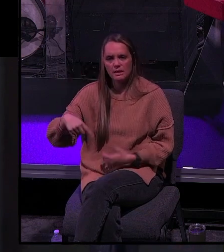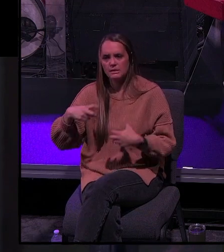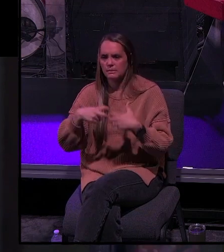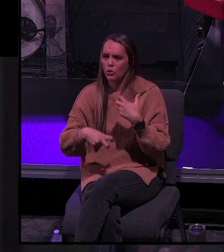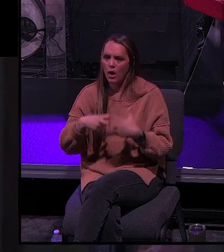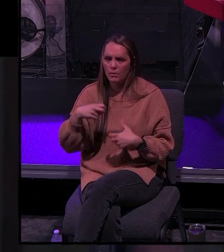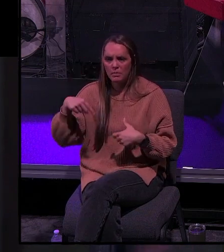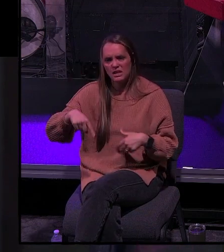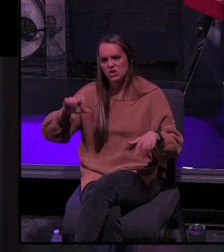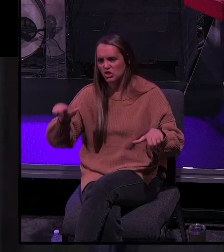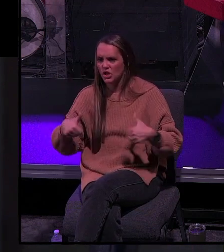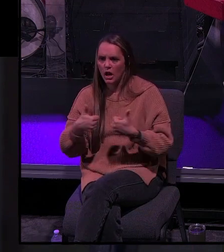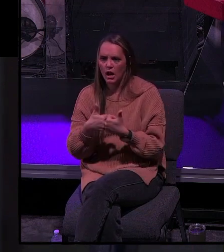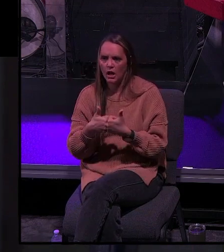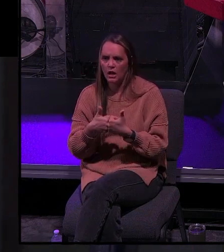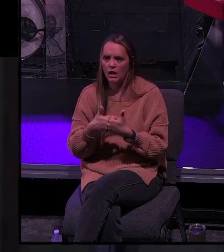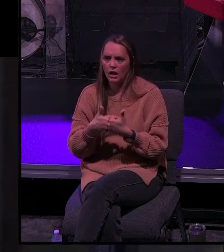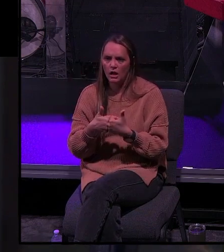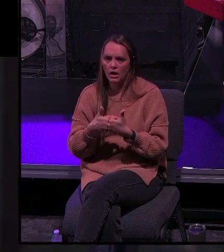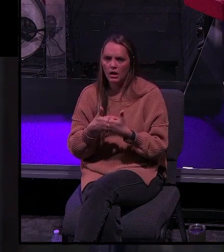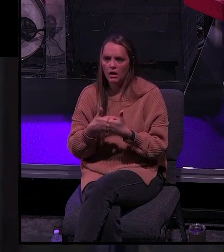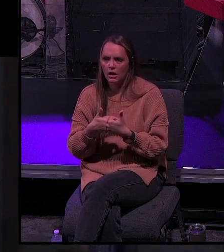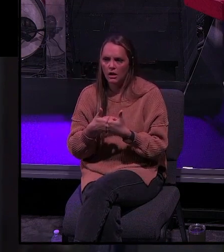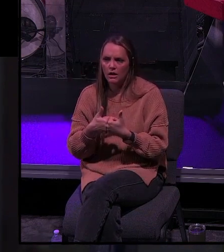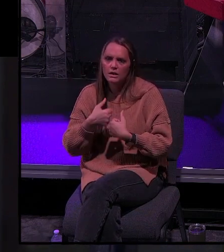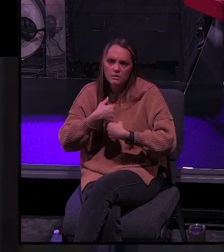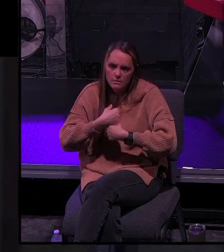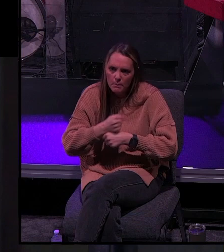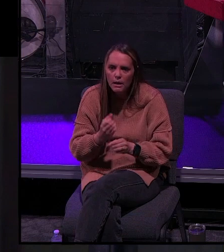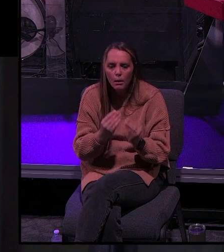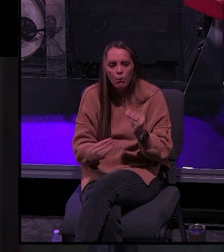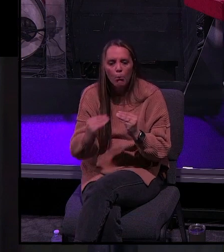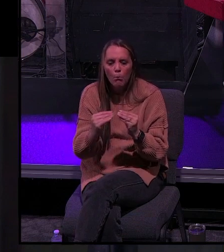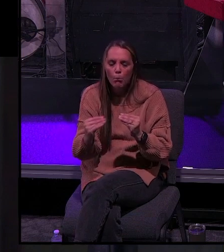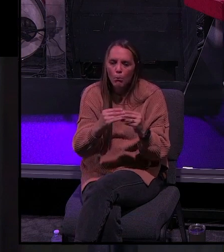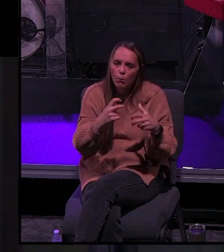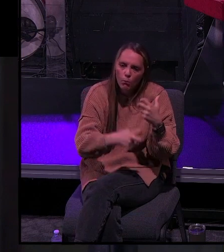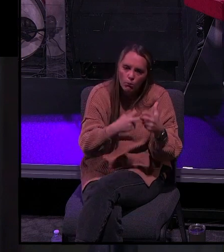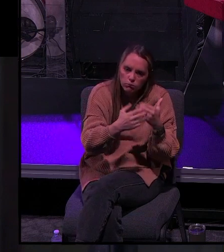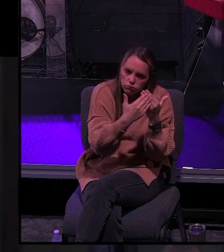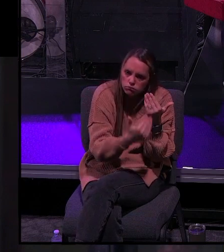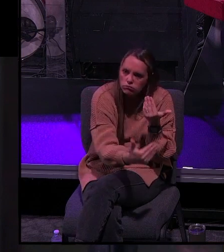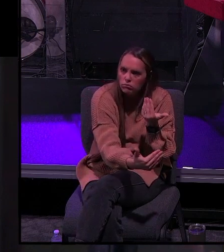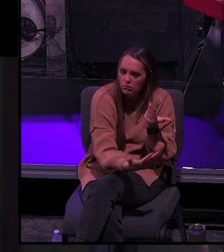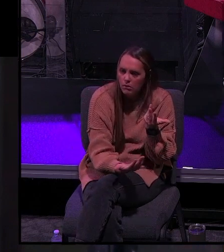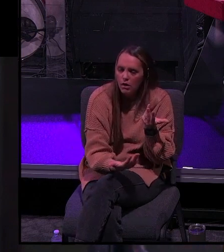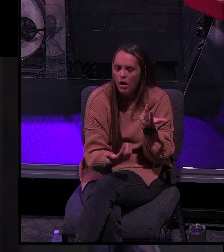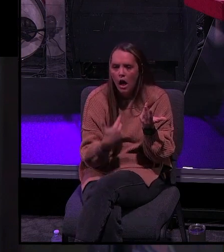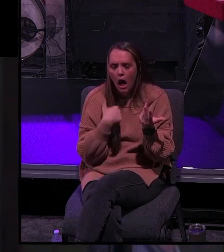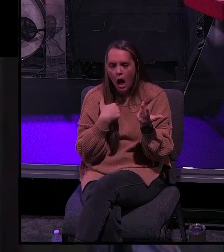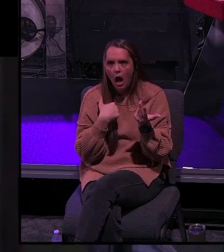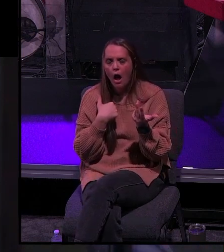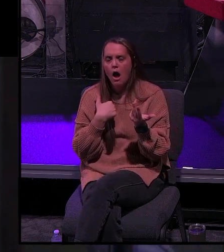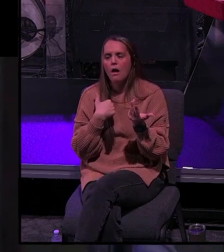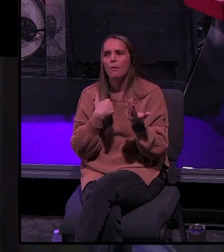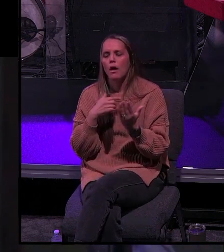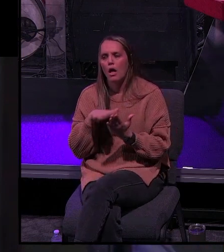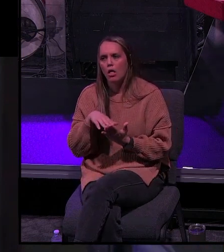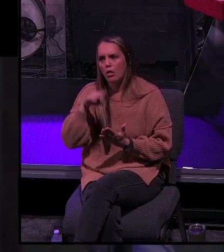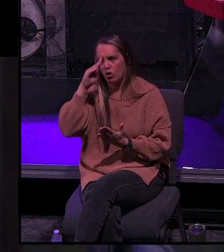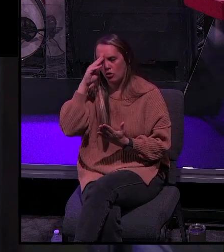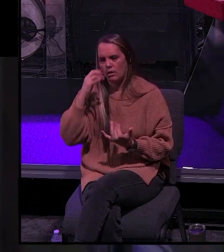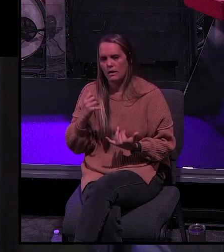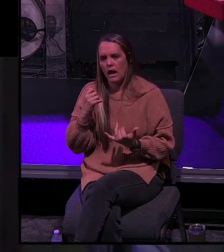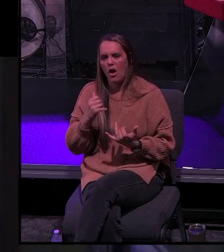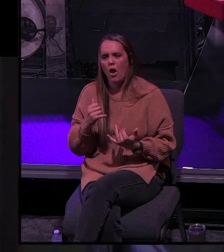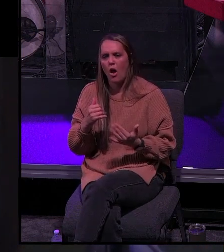this problem, this challenge is creating the problems I have in my life. And what I'm learning is that actually oftentimes the